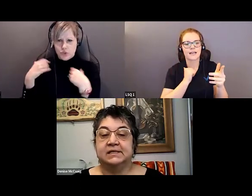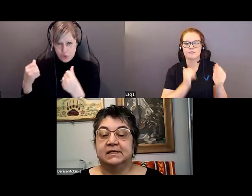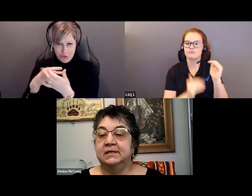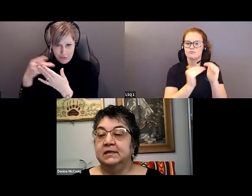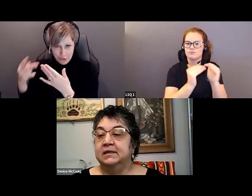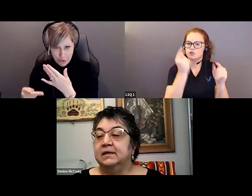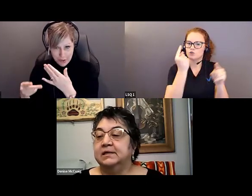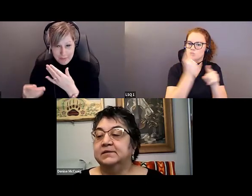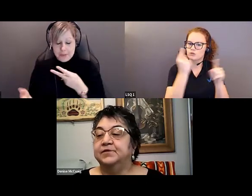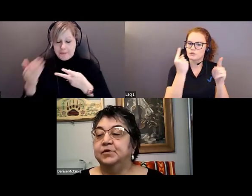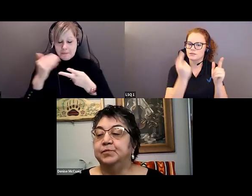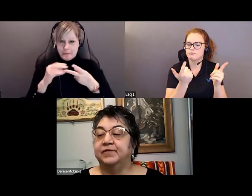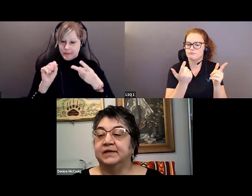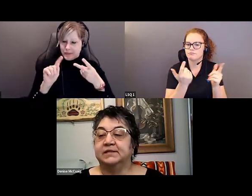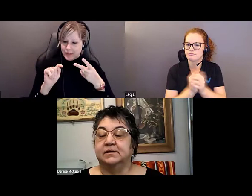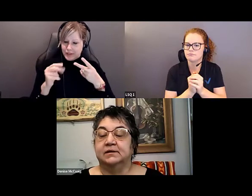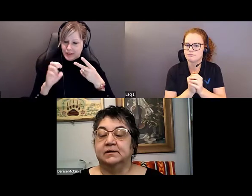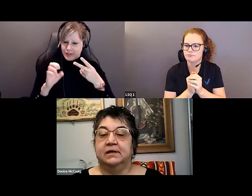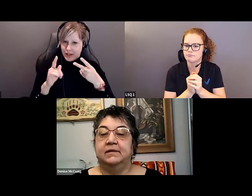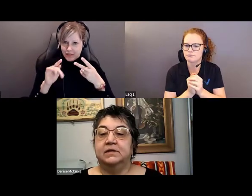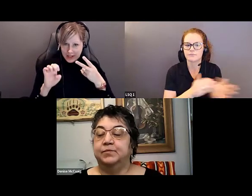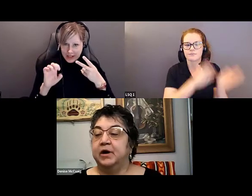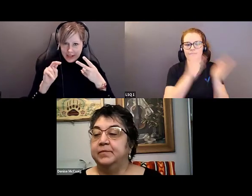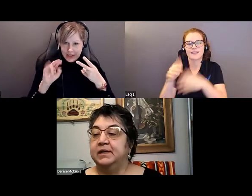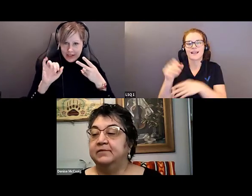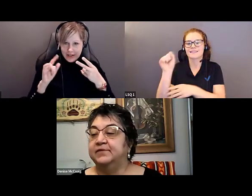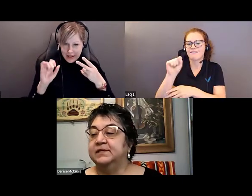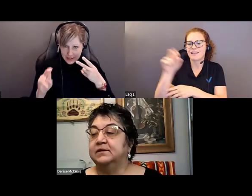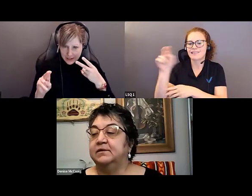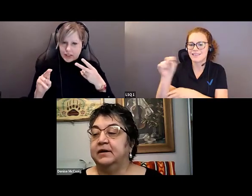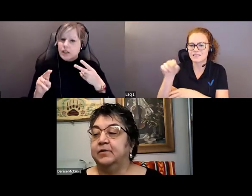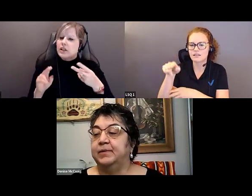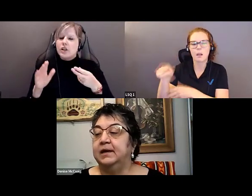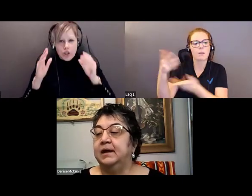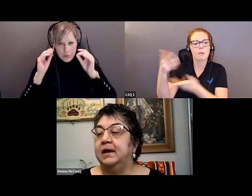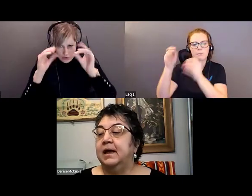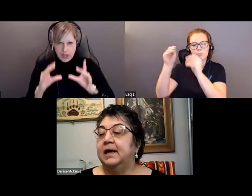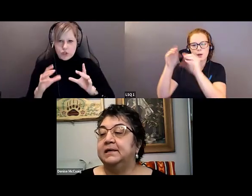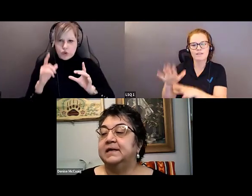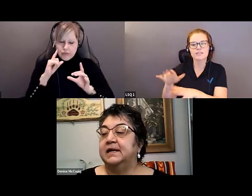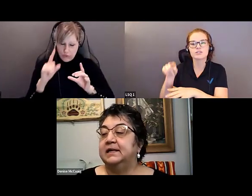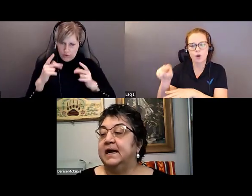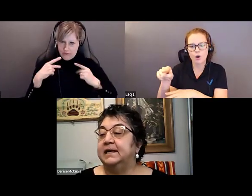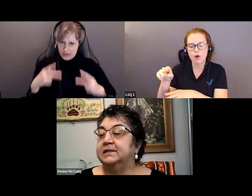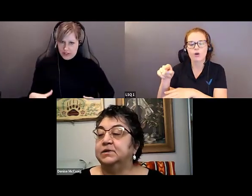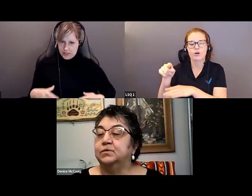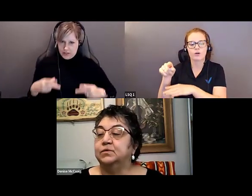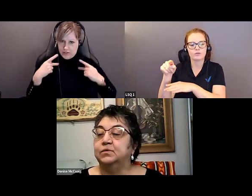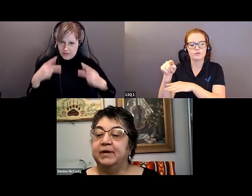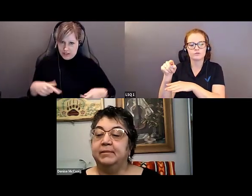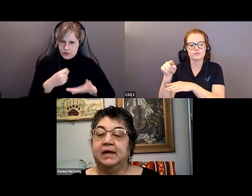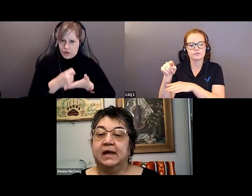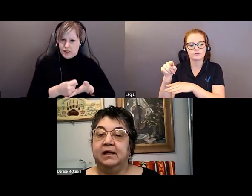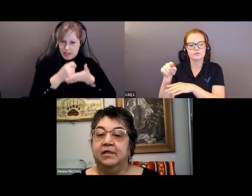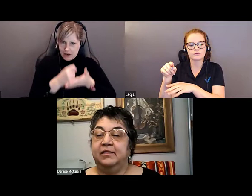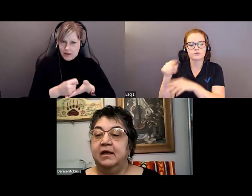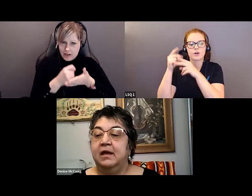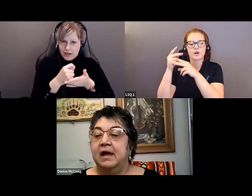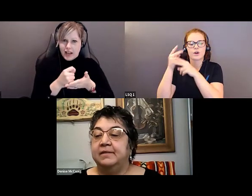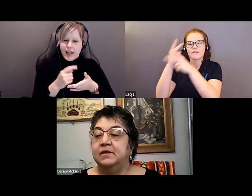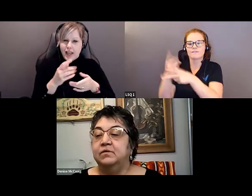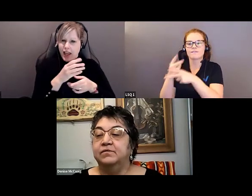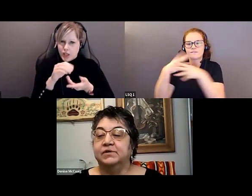Stephanie Nixon is a full professor in the Department of Physical Therapy and Dalla Lana School of Public